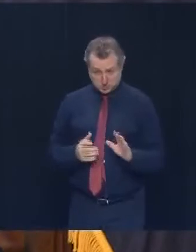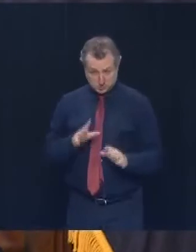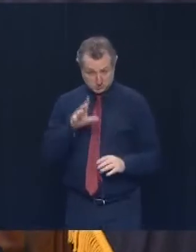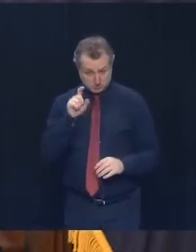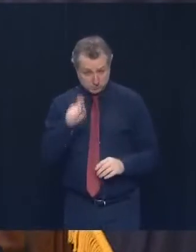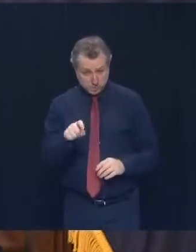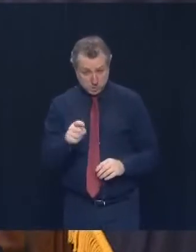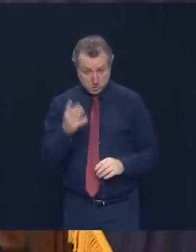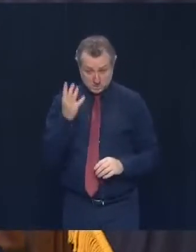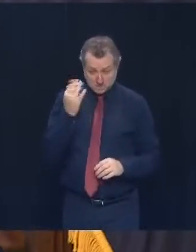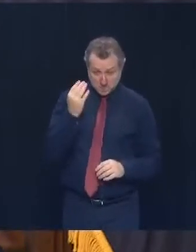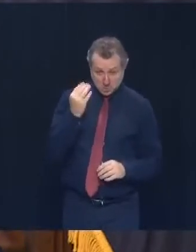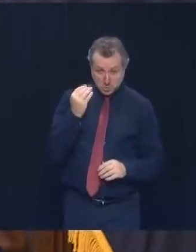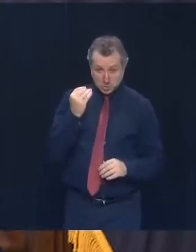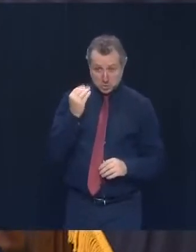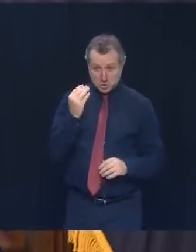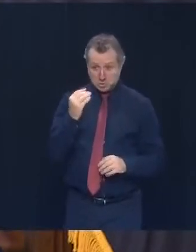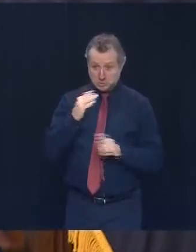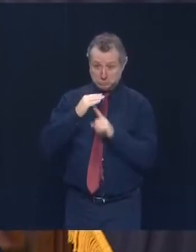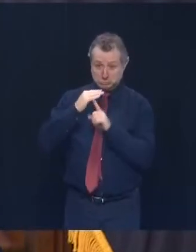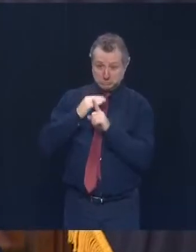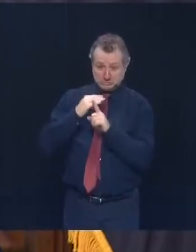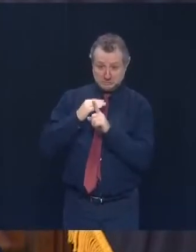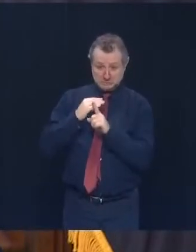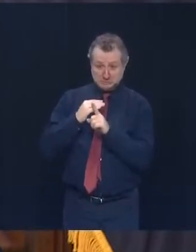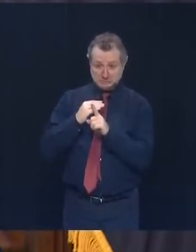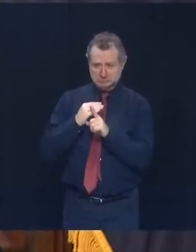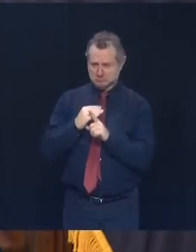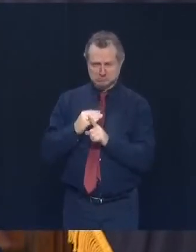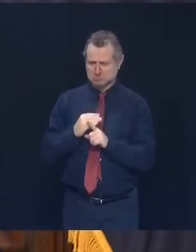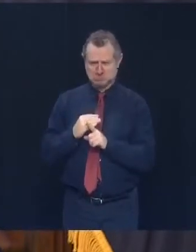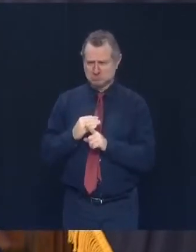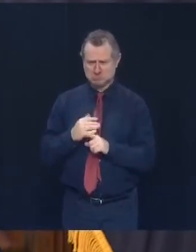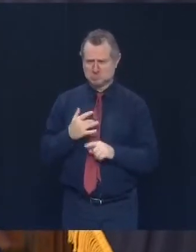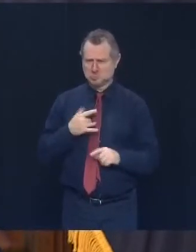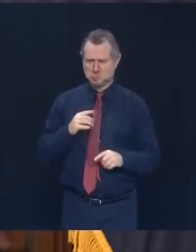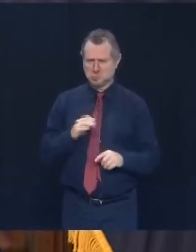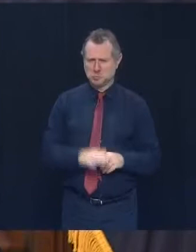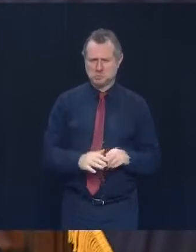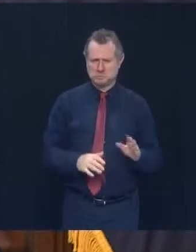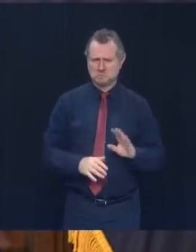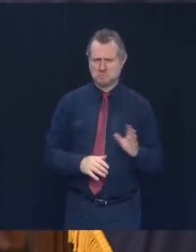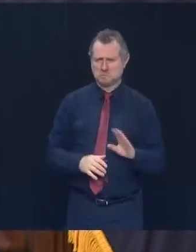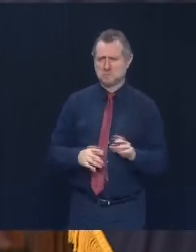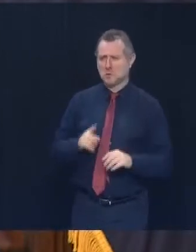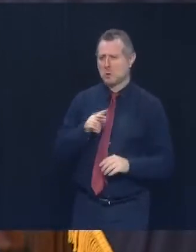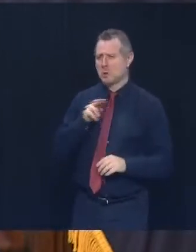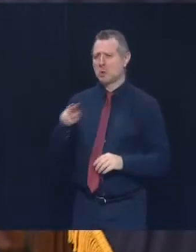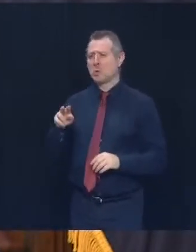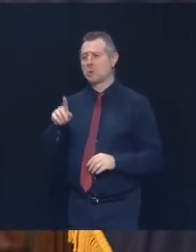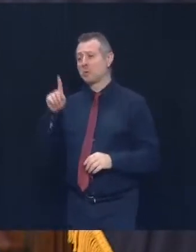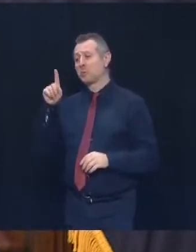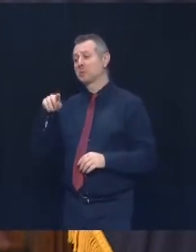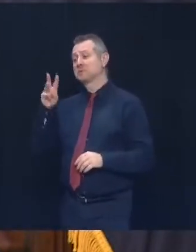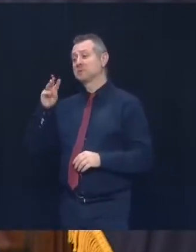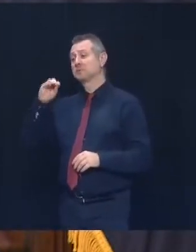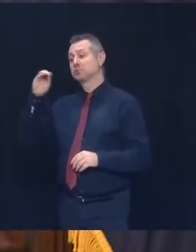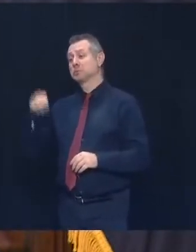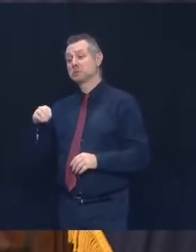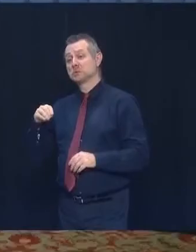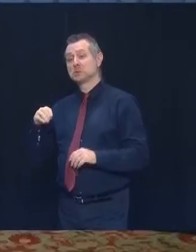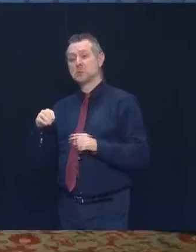true. We are, even if you take the one day at 1.6, what's the week,